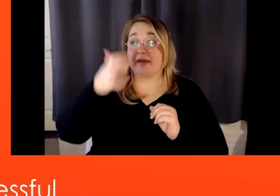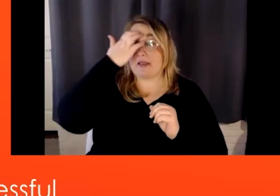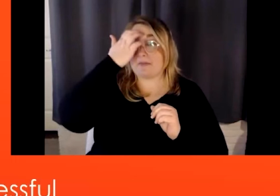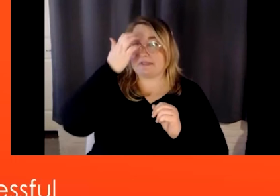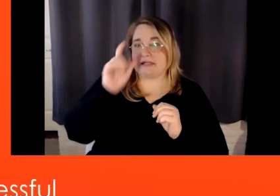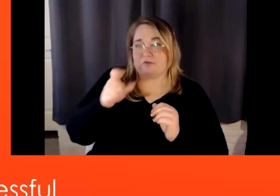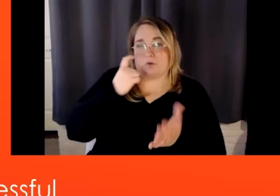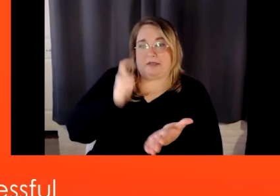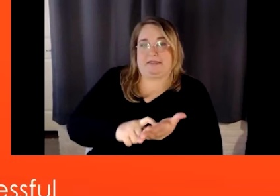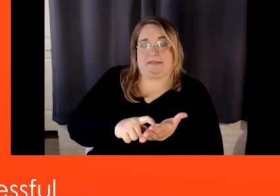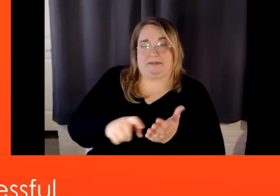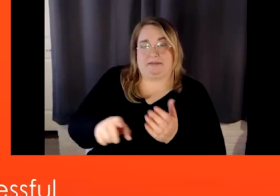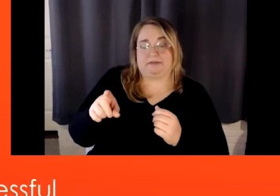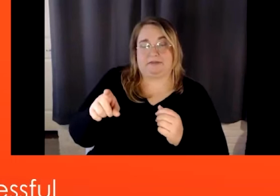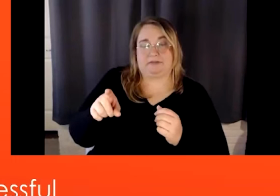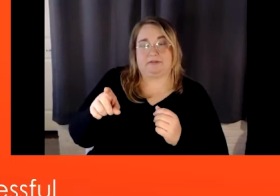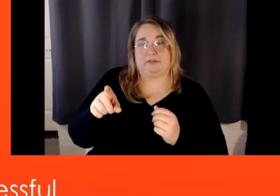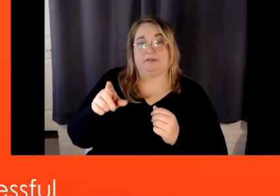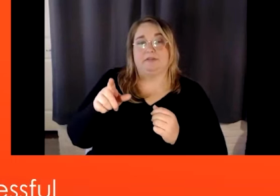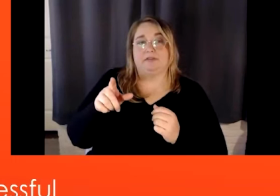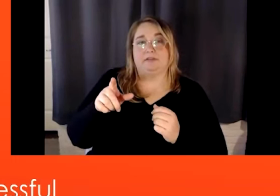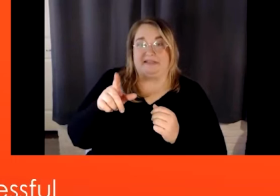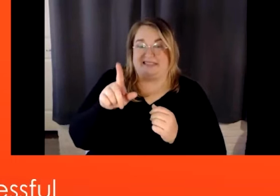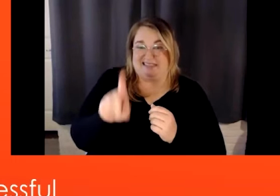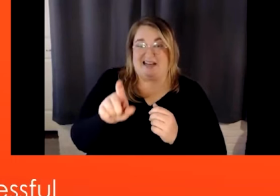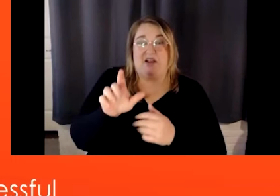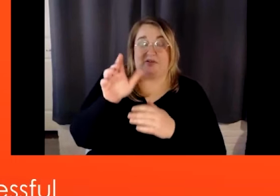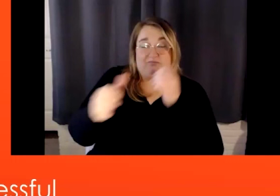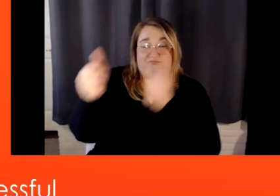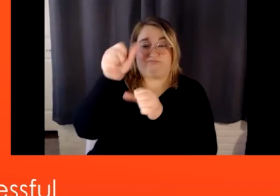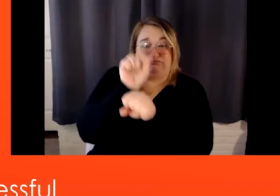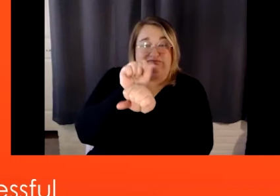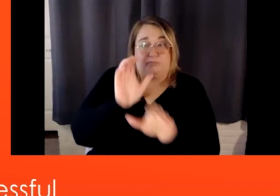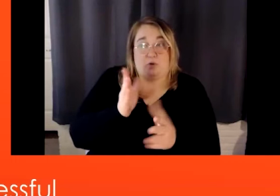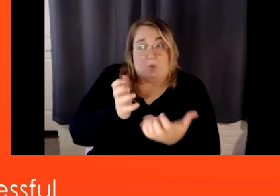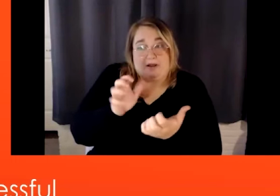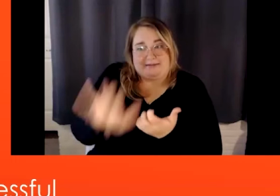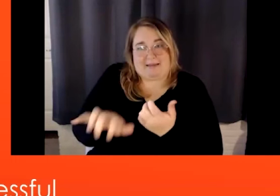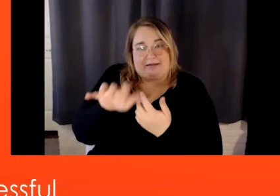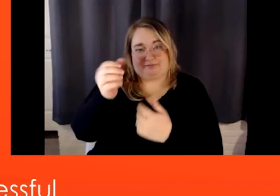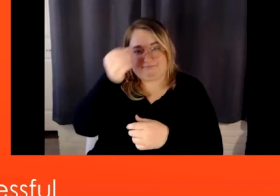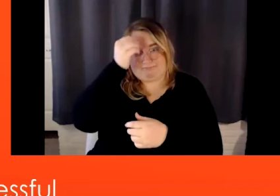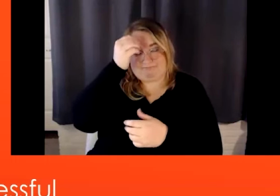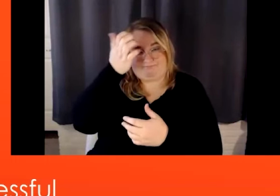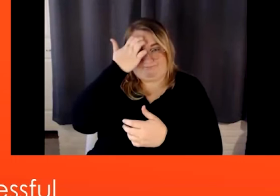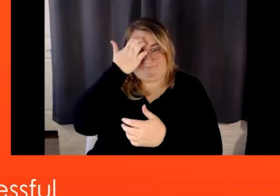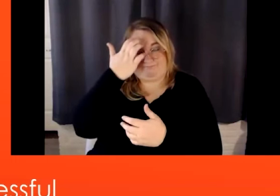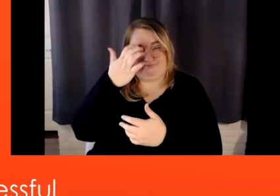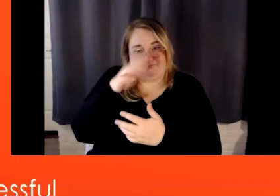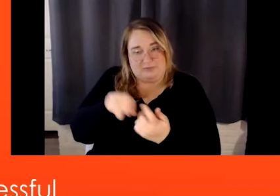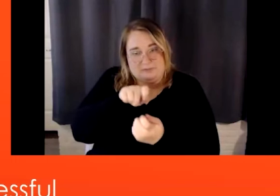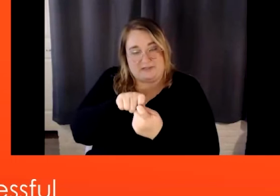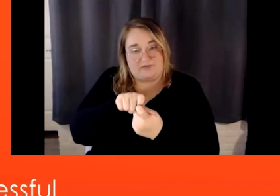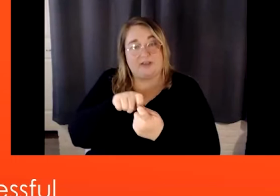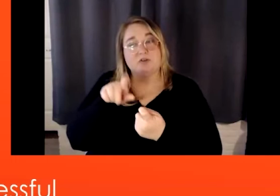do all that we can to make sure they can execute on every level. Right? So